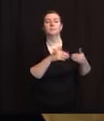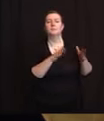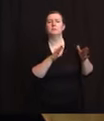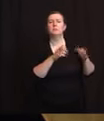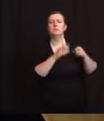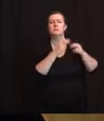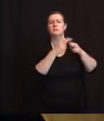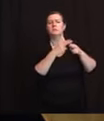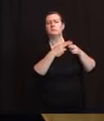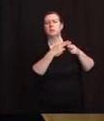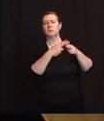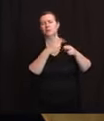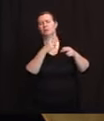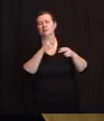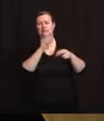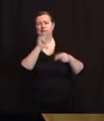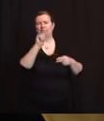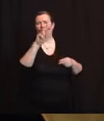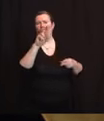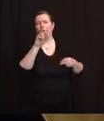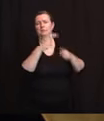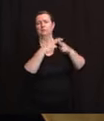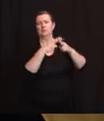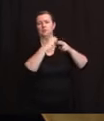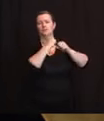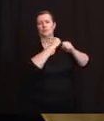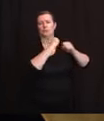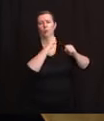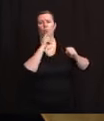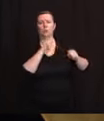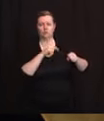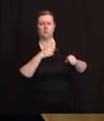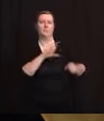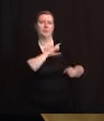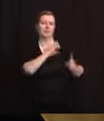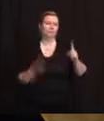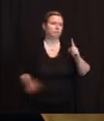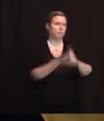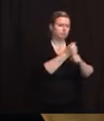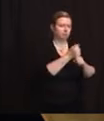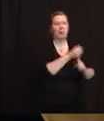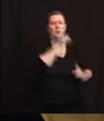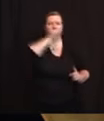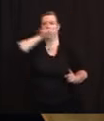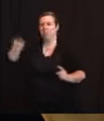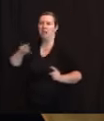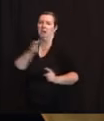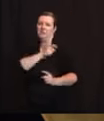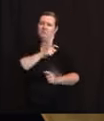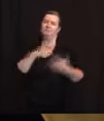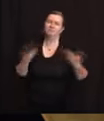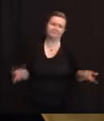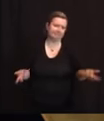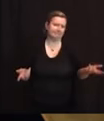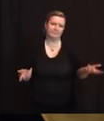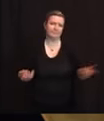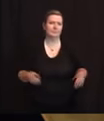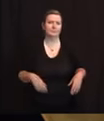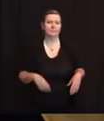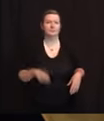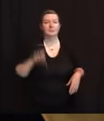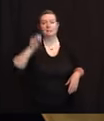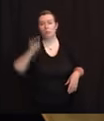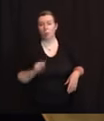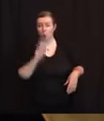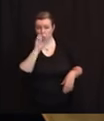police officer at the station. In South Orange, a subject was arrested for shoplifting, and